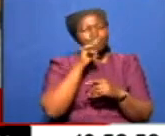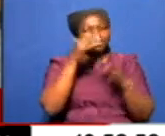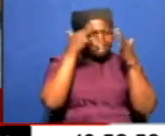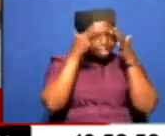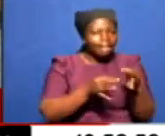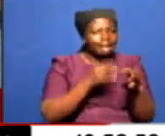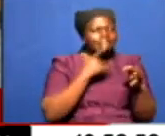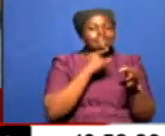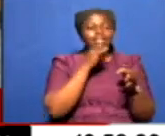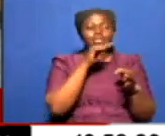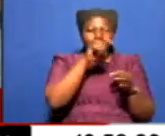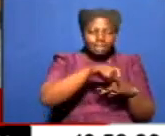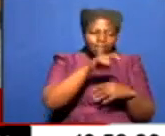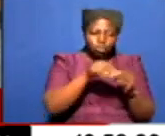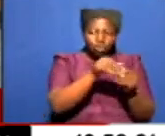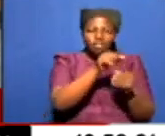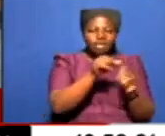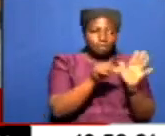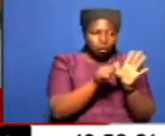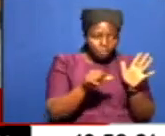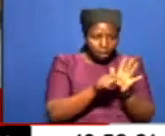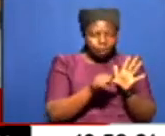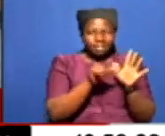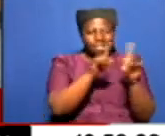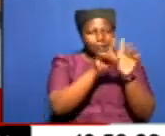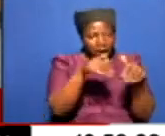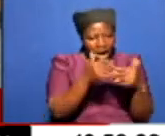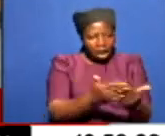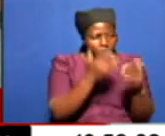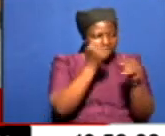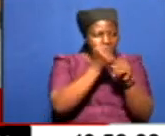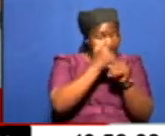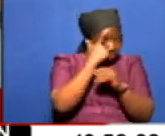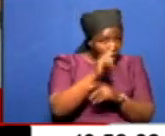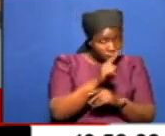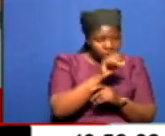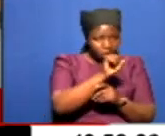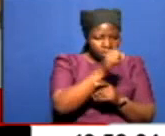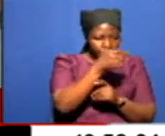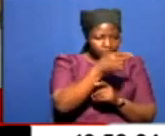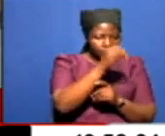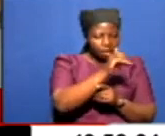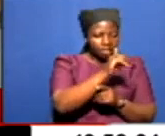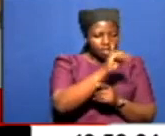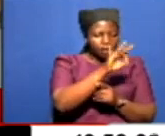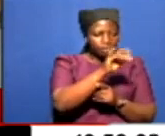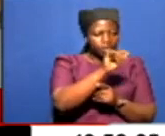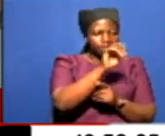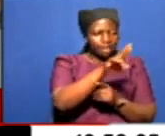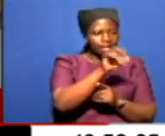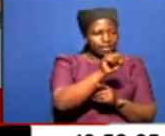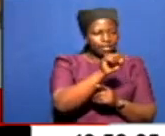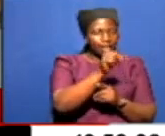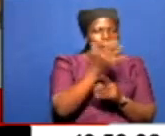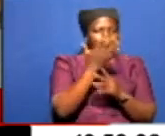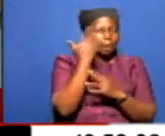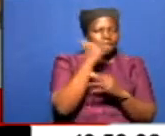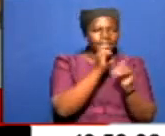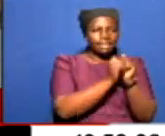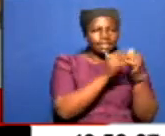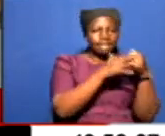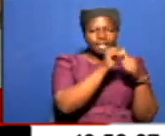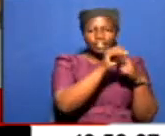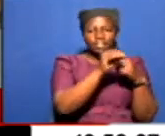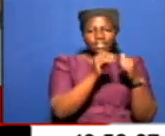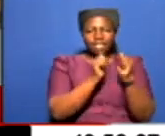to sort that problem out, just like we did for Mashifta back in the 80s and the 90s? Why is it that that